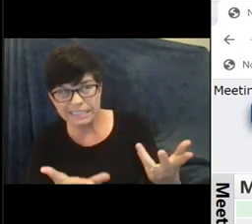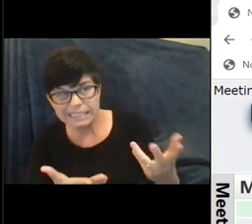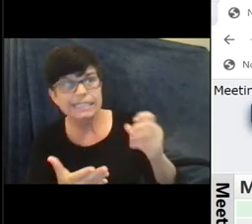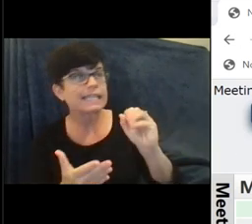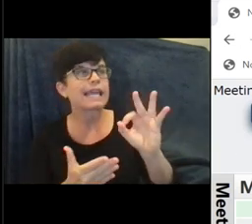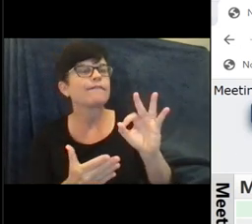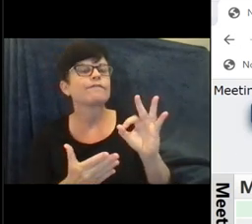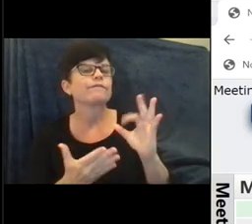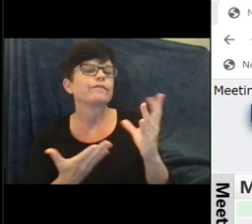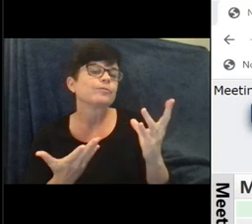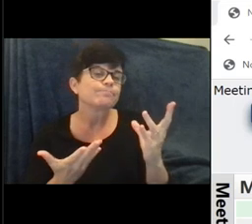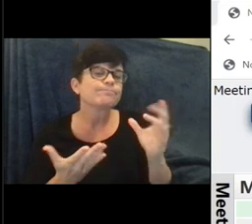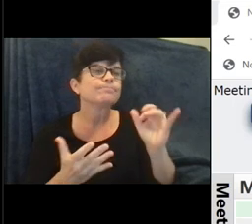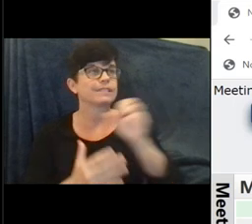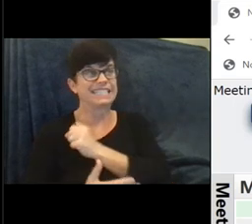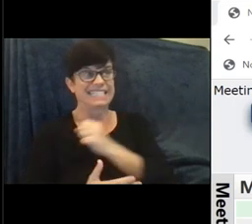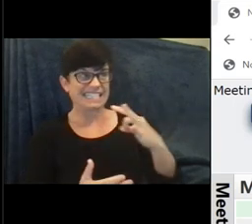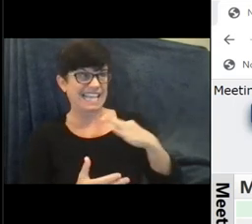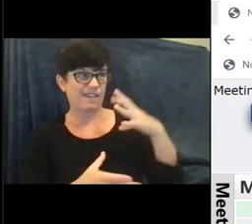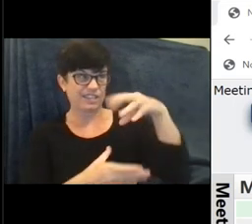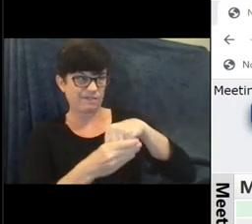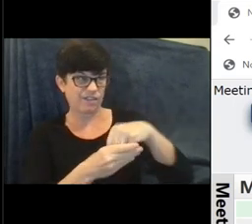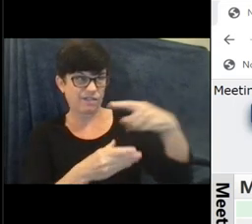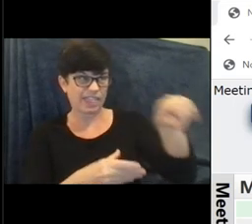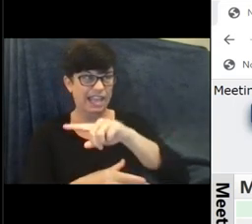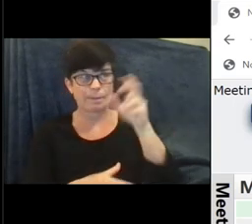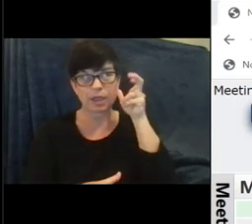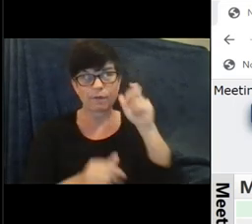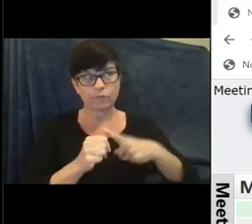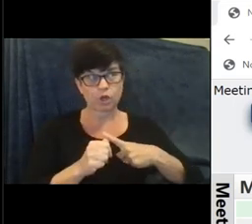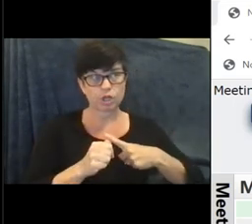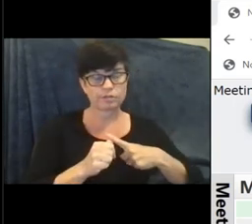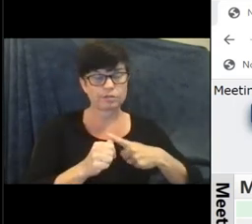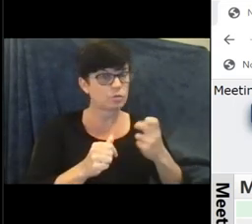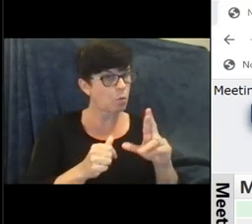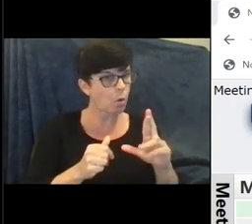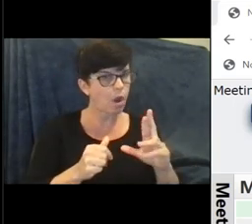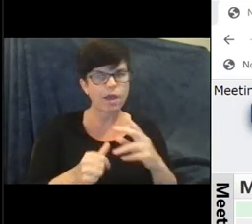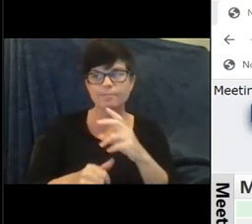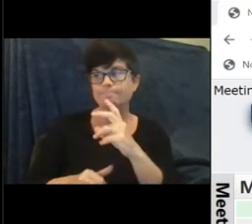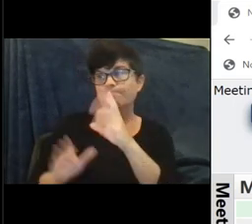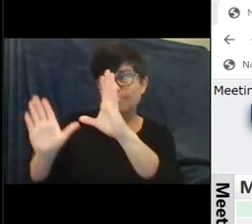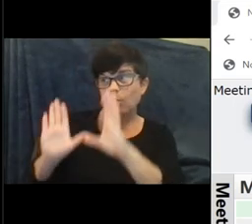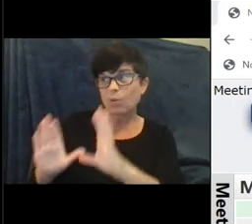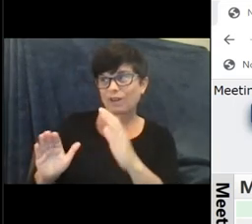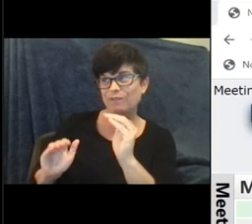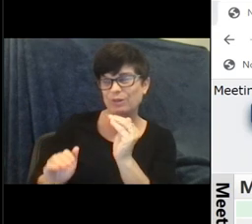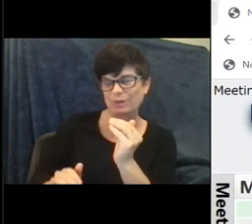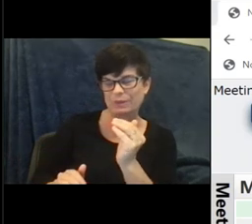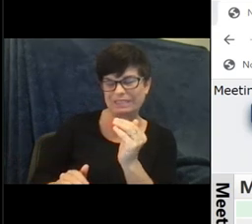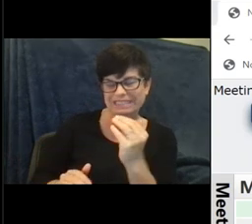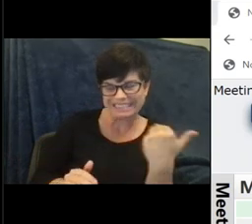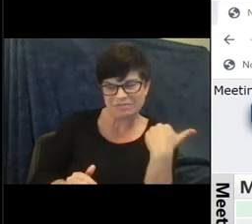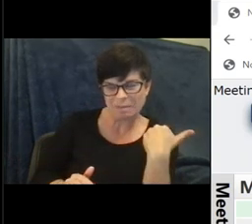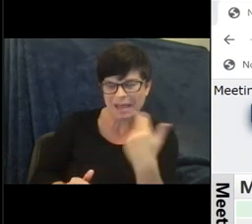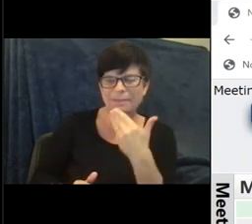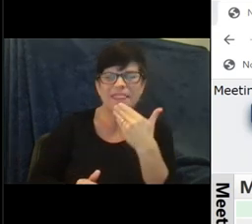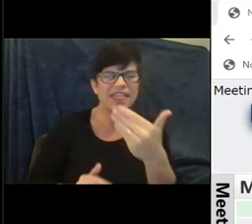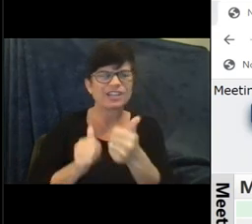there's staff that's involved that they can be heard, and then. That is an excellent reminder. Thank you, Executive